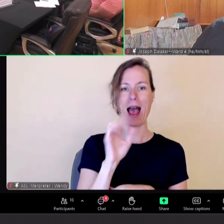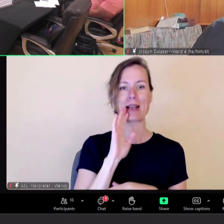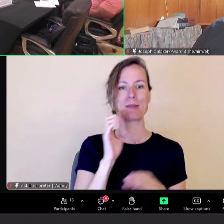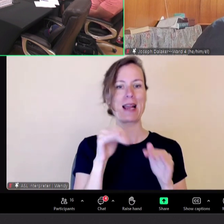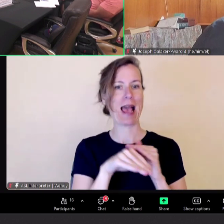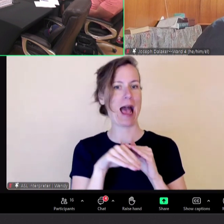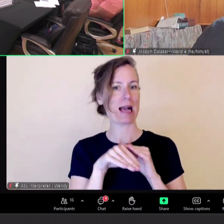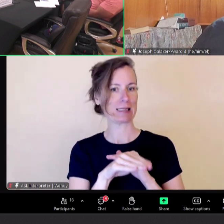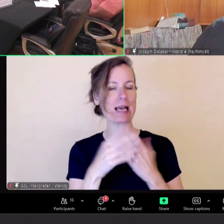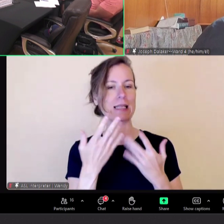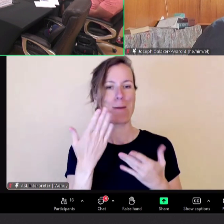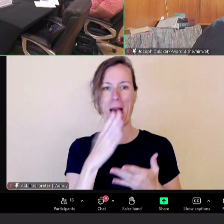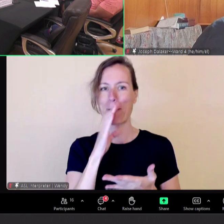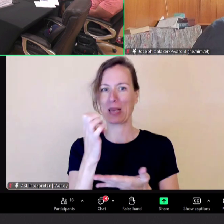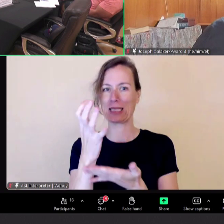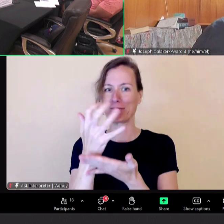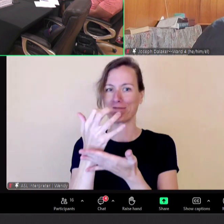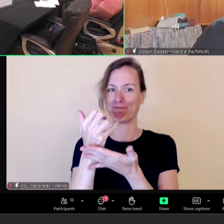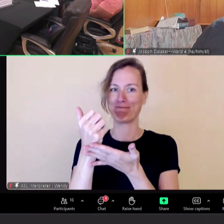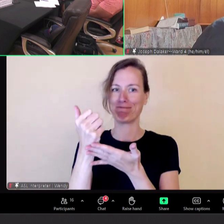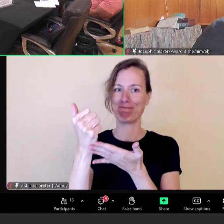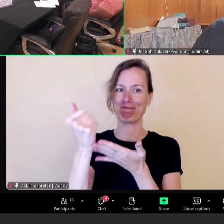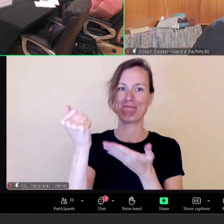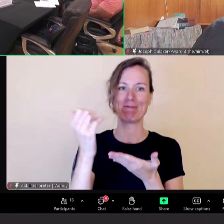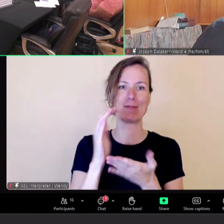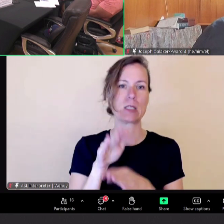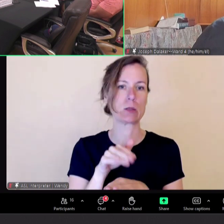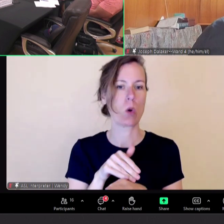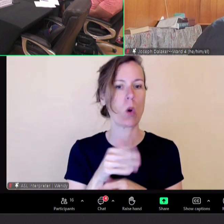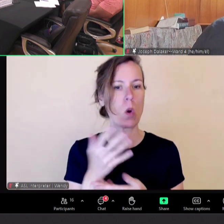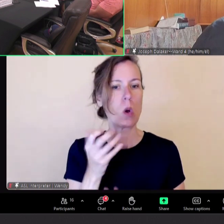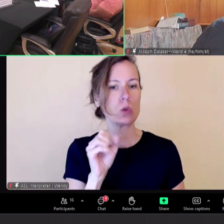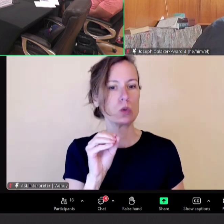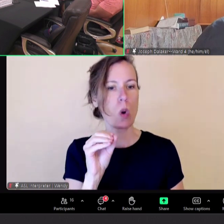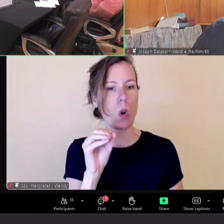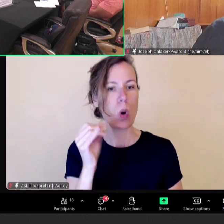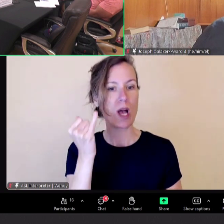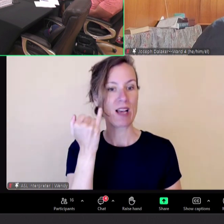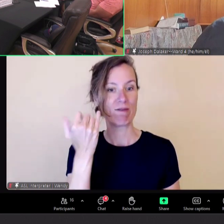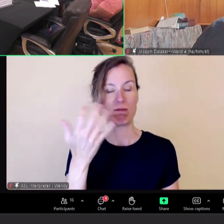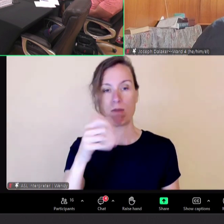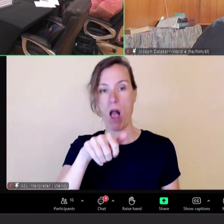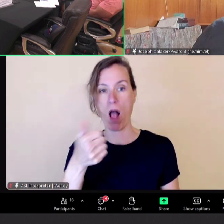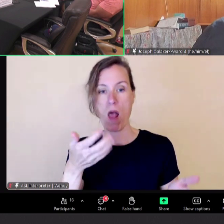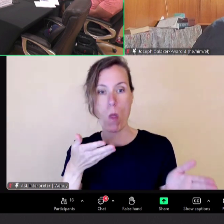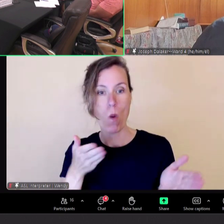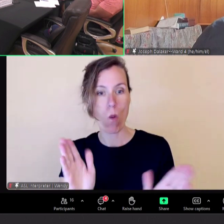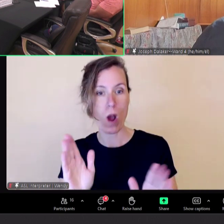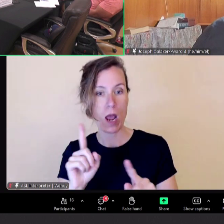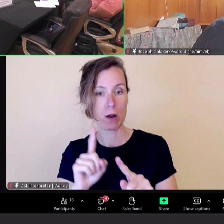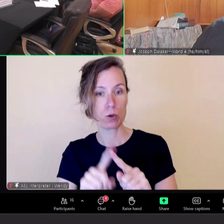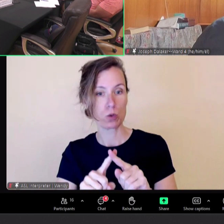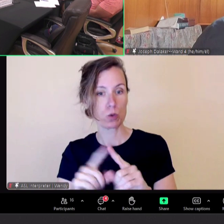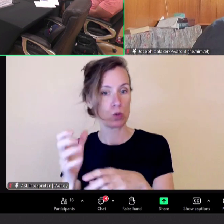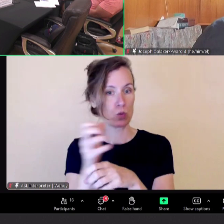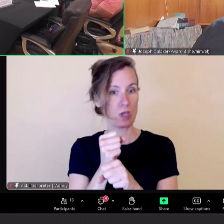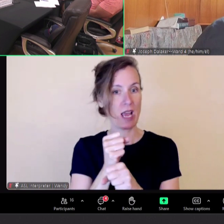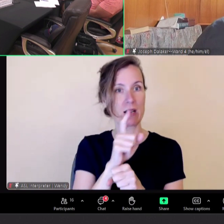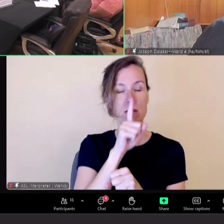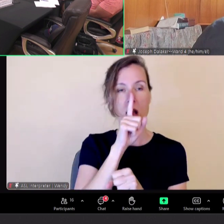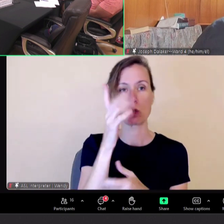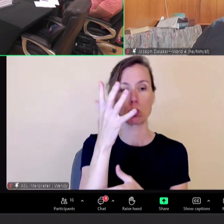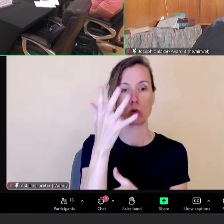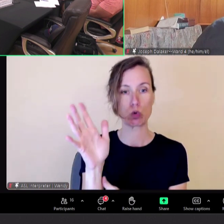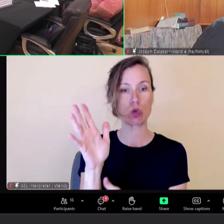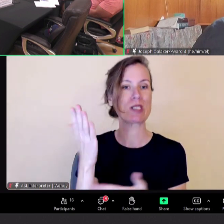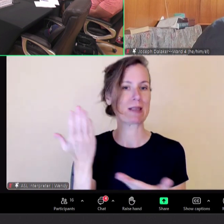avenue for the acquisition of the actual trees, that may help. So, but we